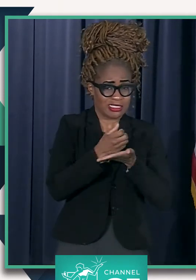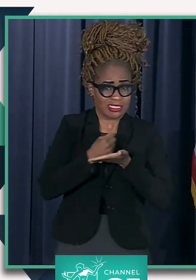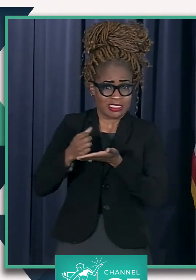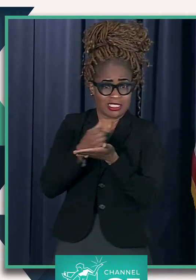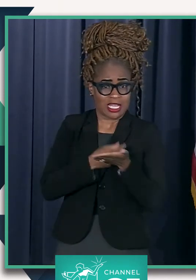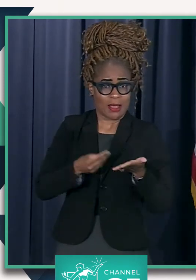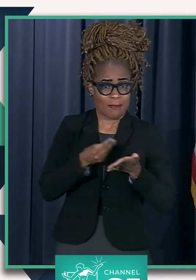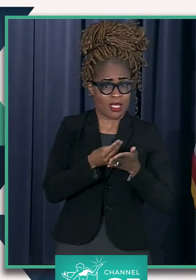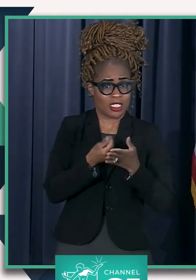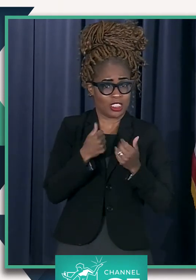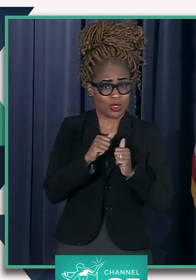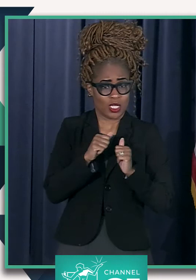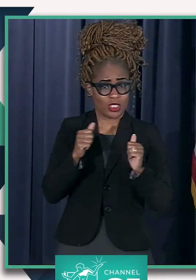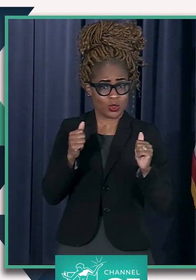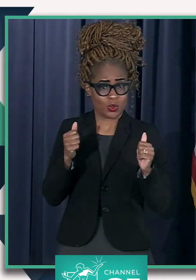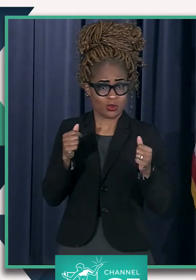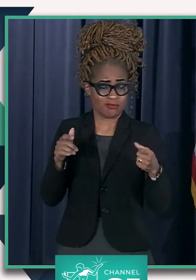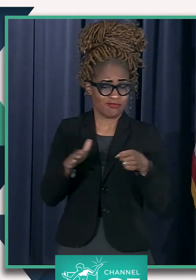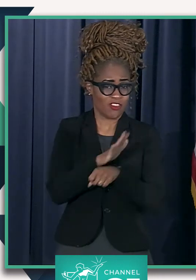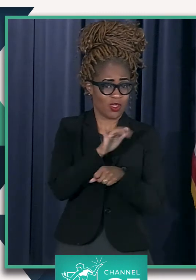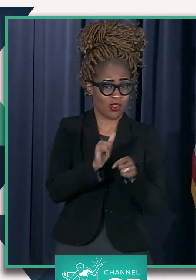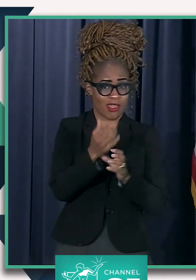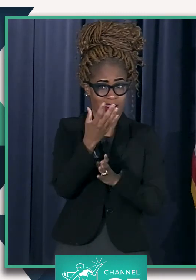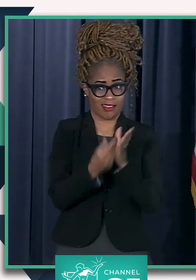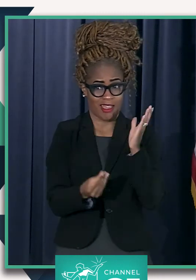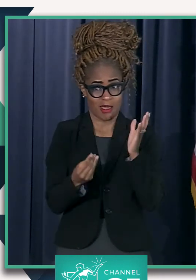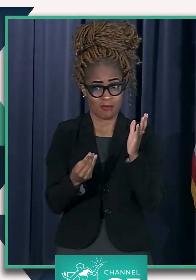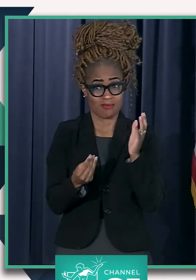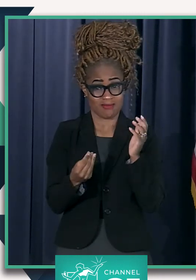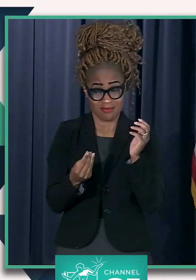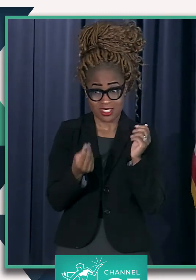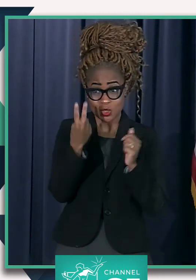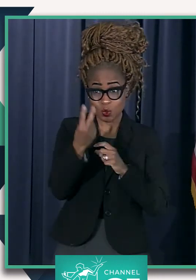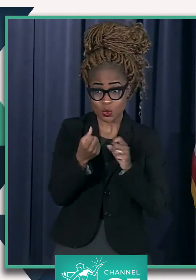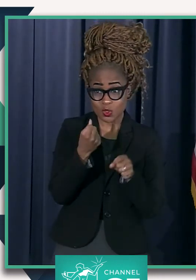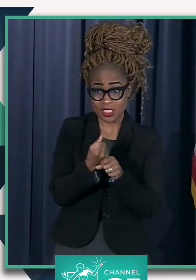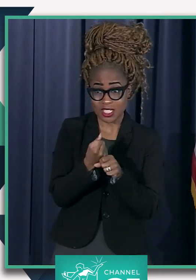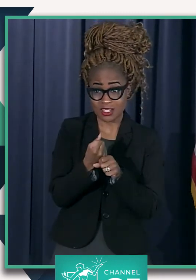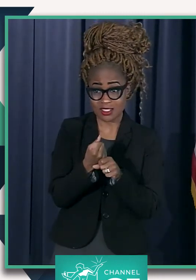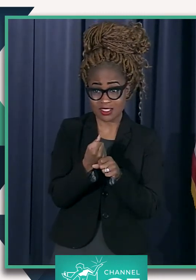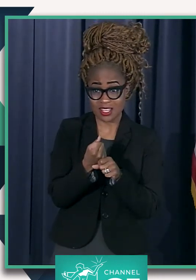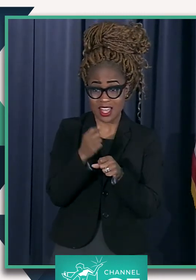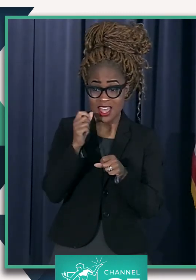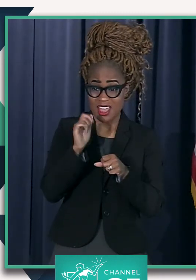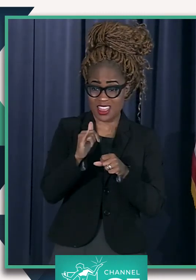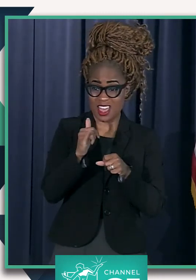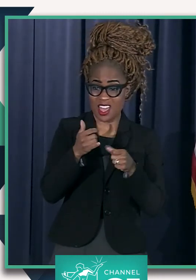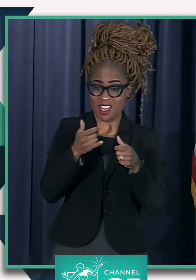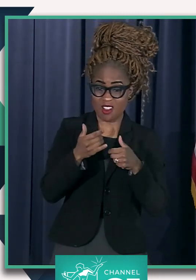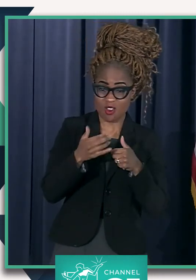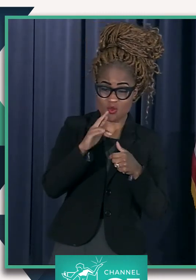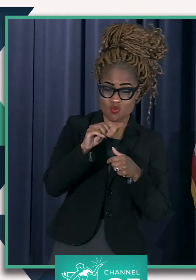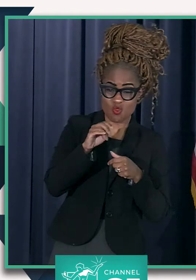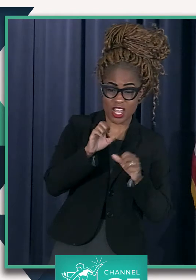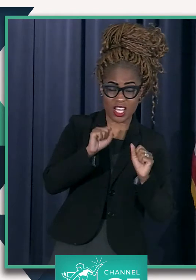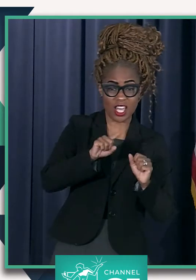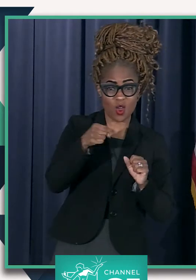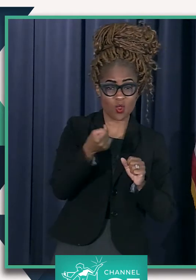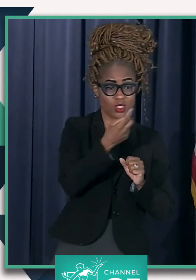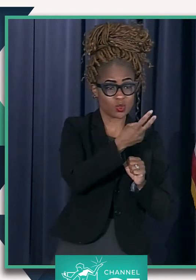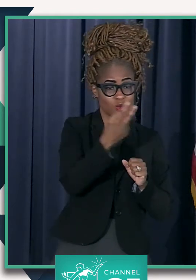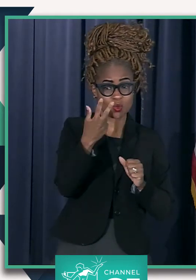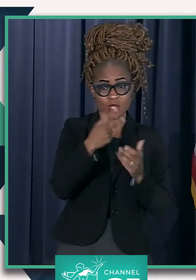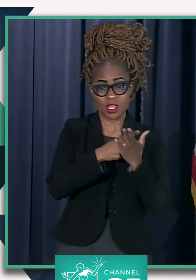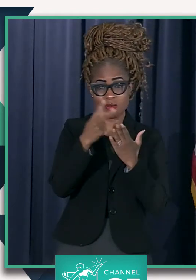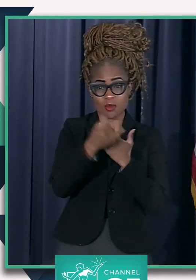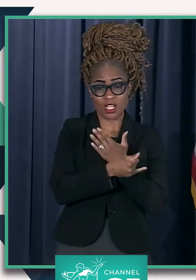funding gap. 2 years. We could, at that pace, we could only do 2 to 3 projects at a time because getting